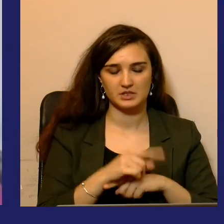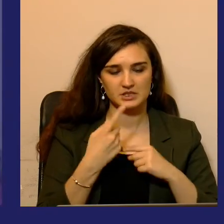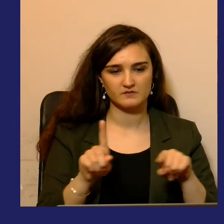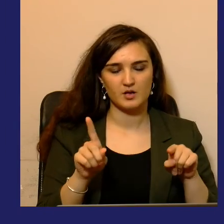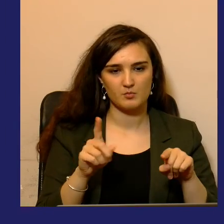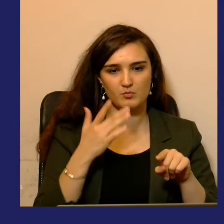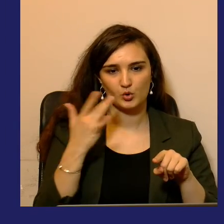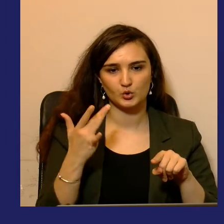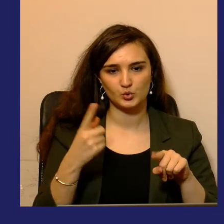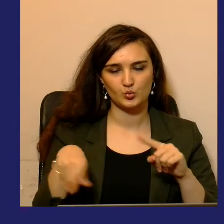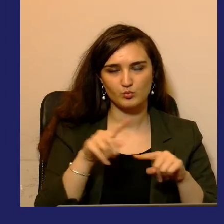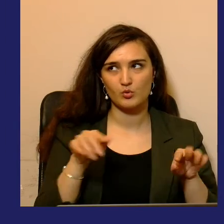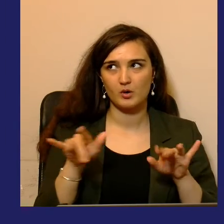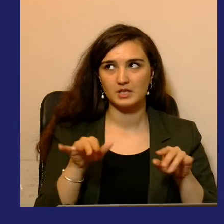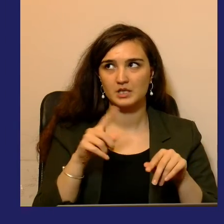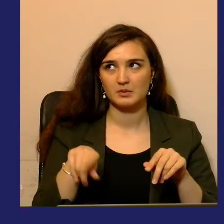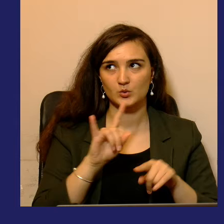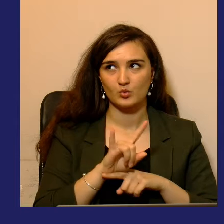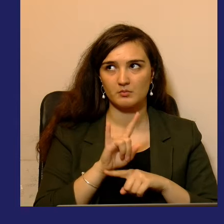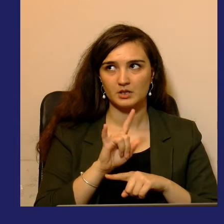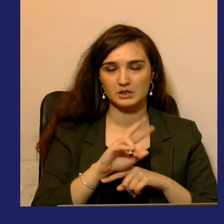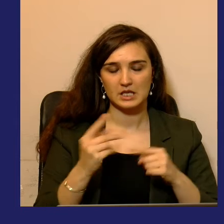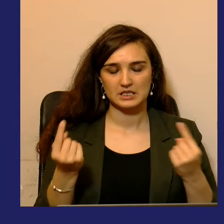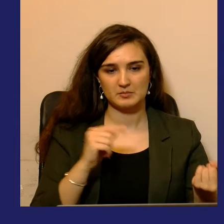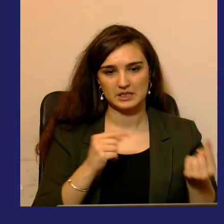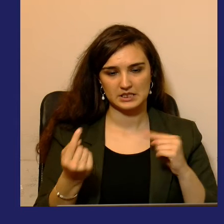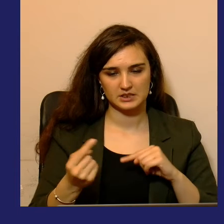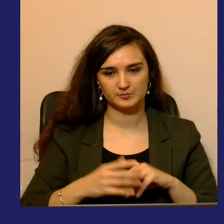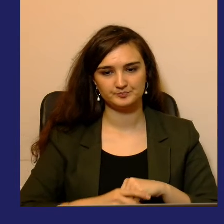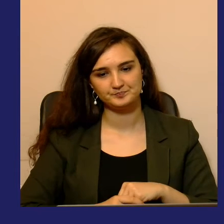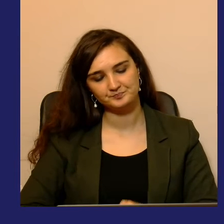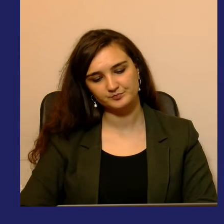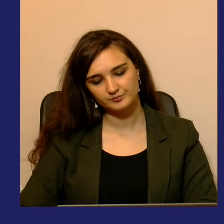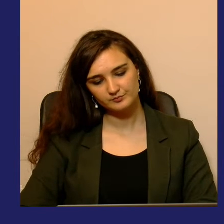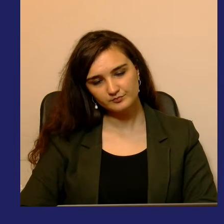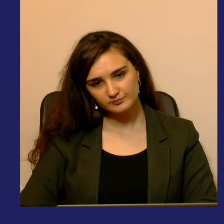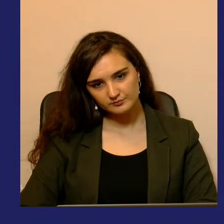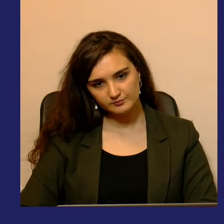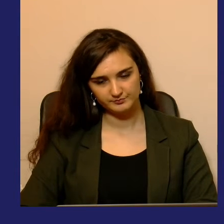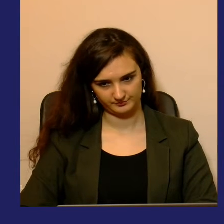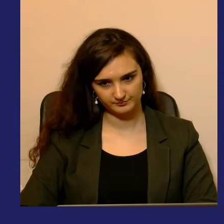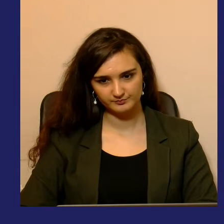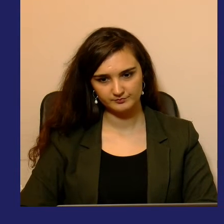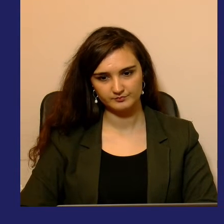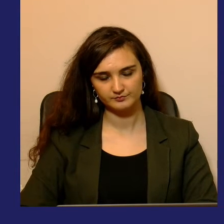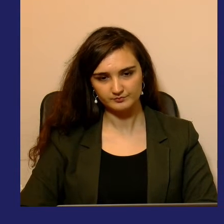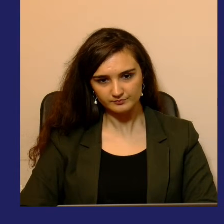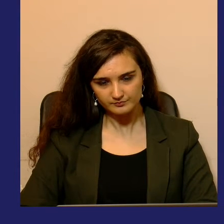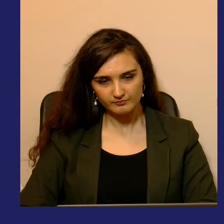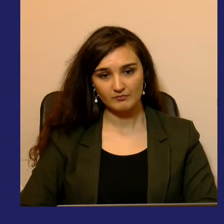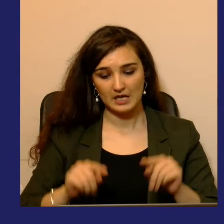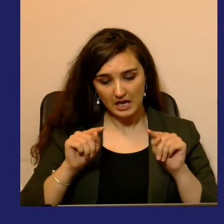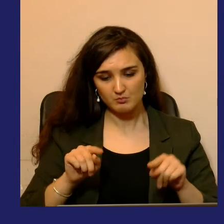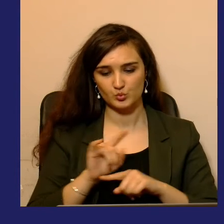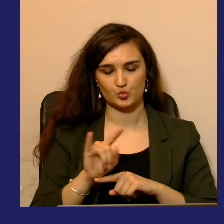parties, and they cheat on, and they have weakened over time in a remarkable way. They've weakened the electoral